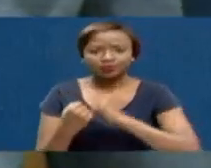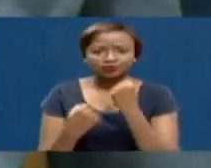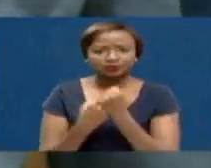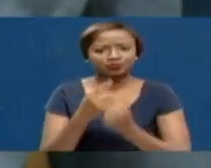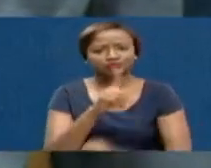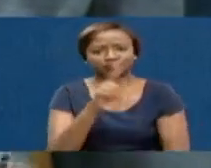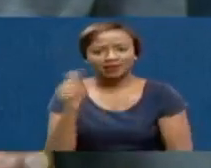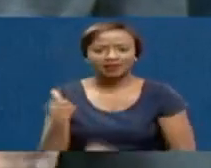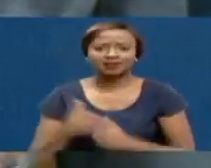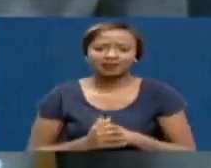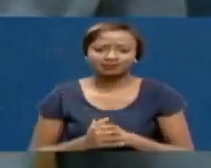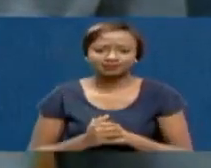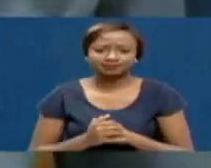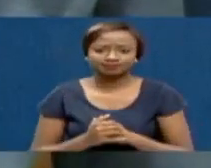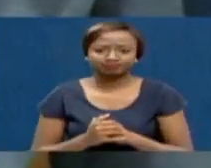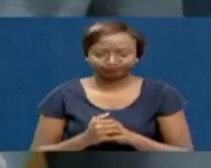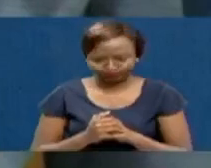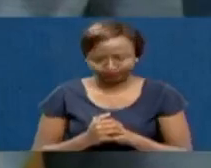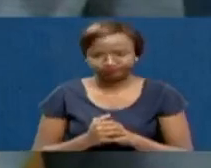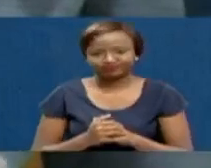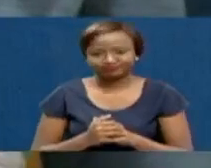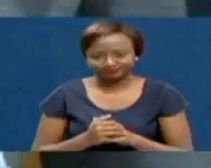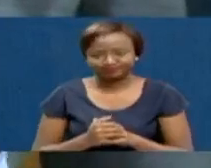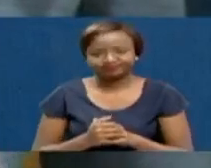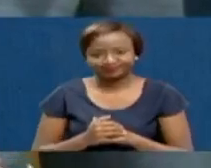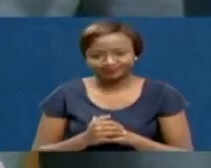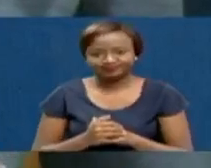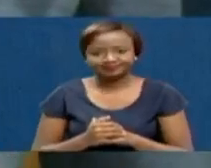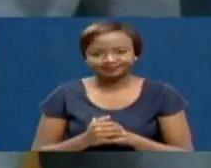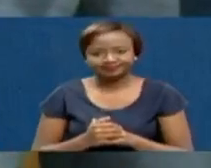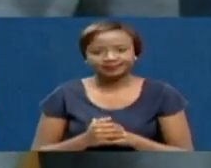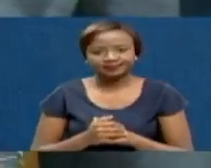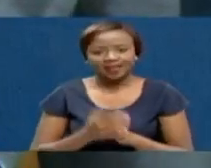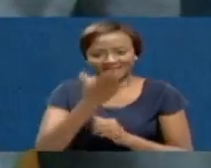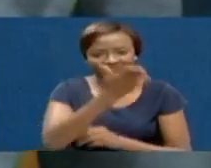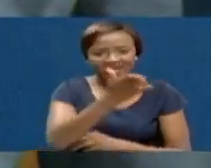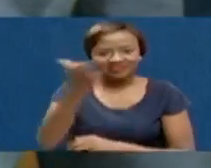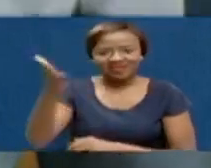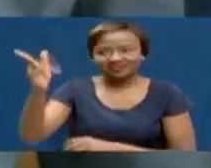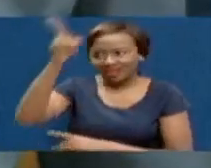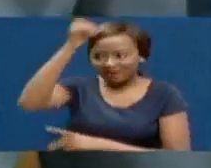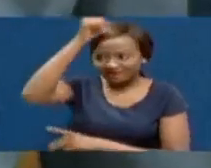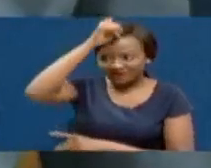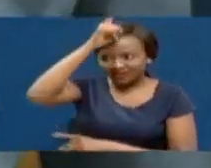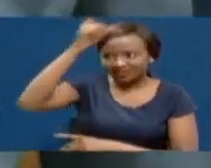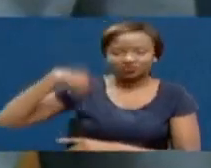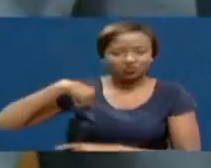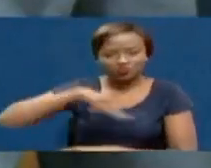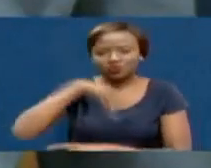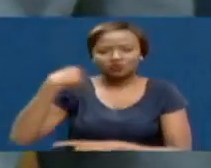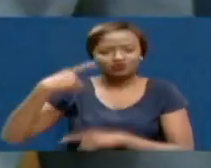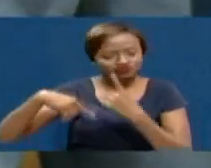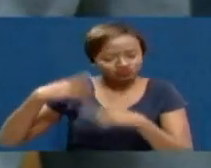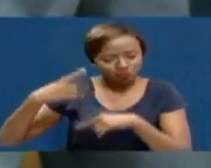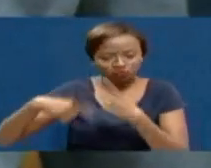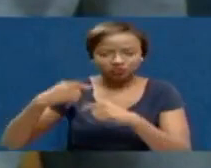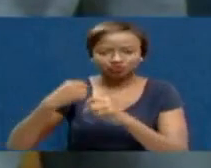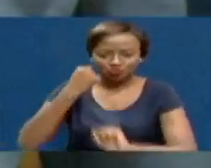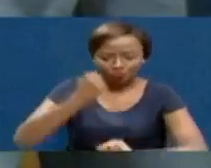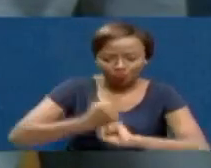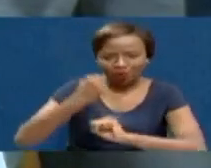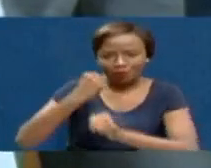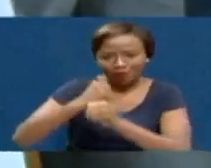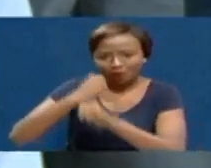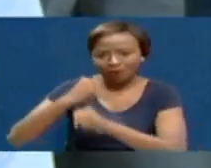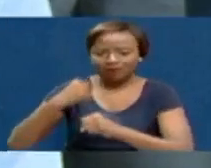challenges. We have always come together in our communities, in our villages, and done what needs to be done. In this